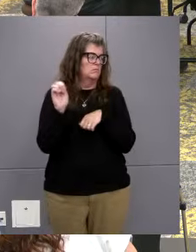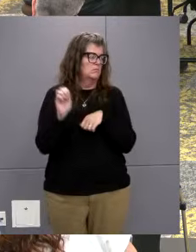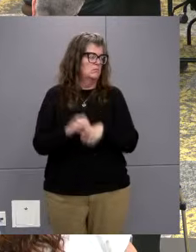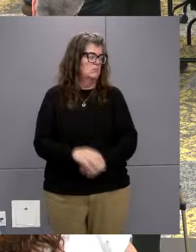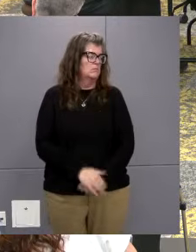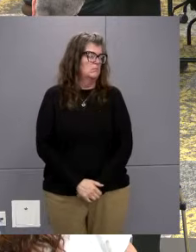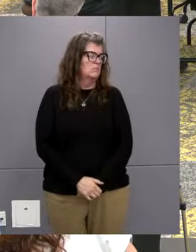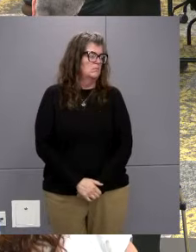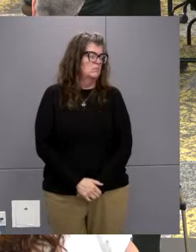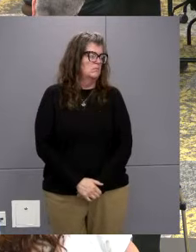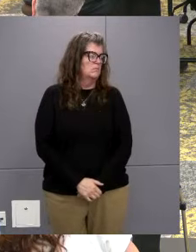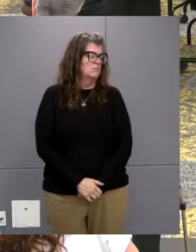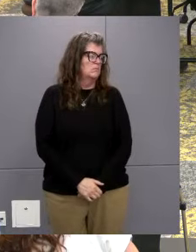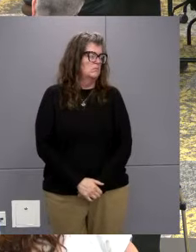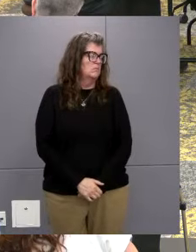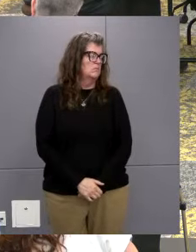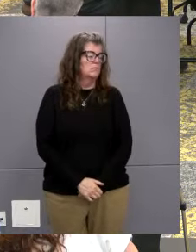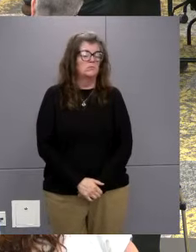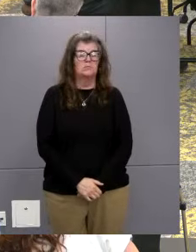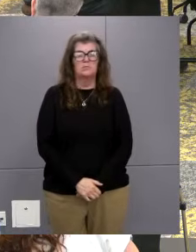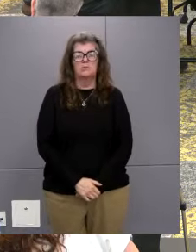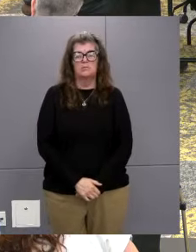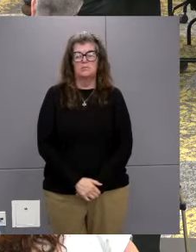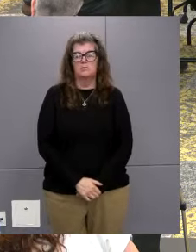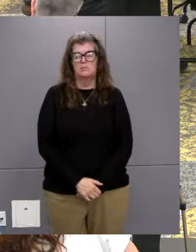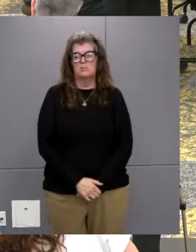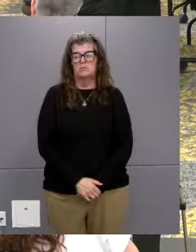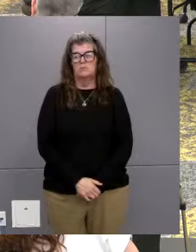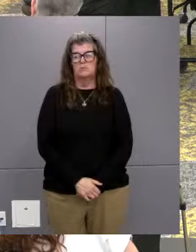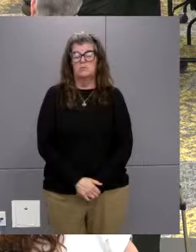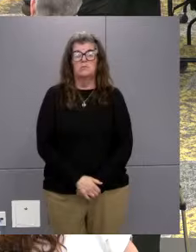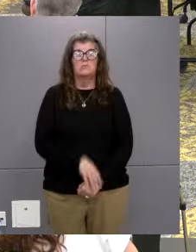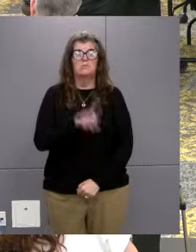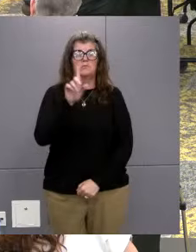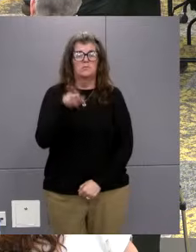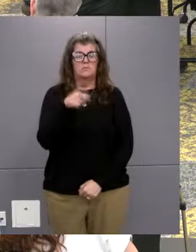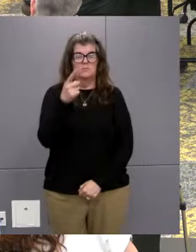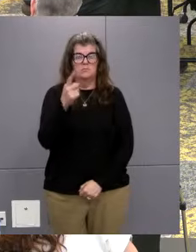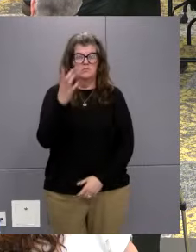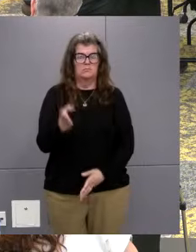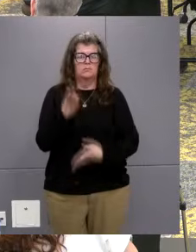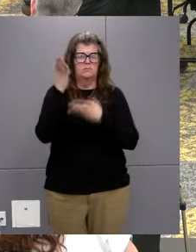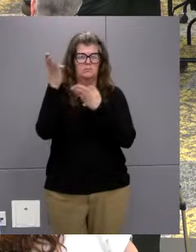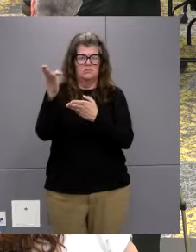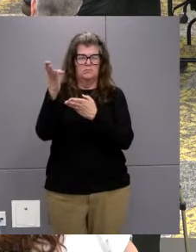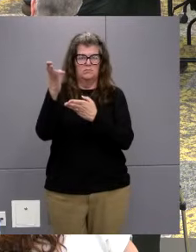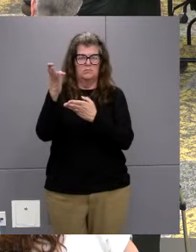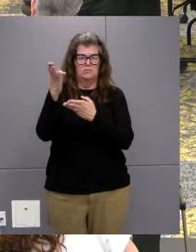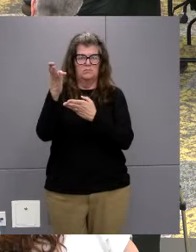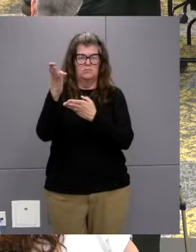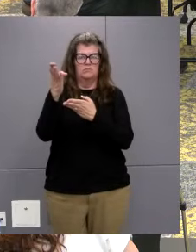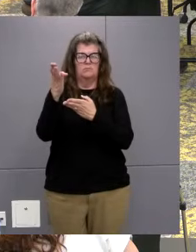Okay. All right, we're back to the original motion as amended.